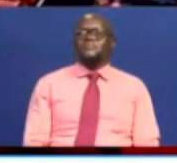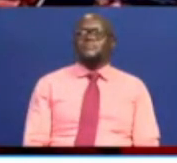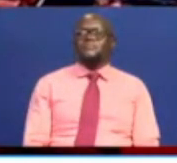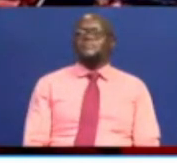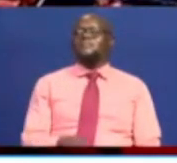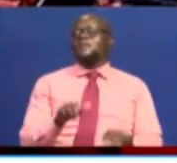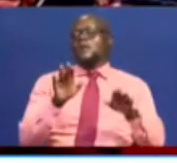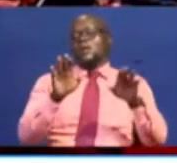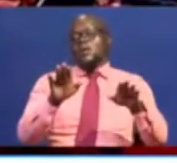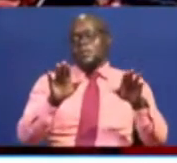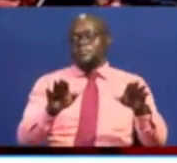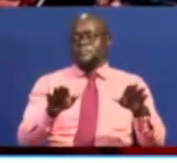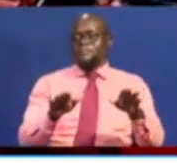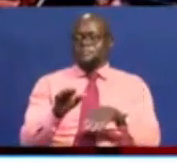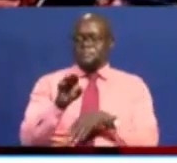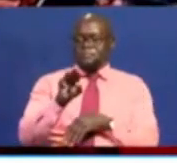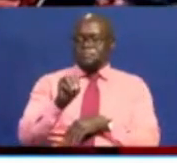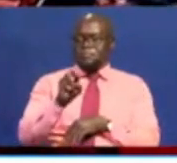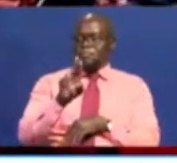Order, Mundingi.